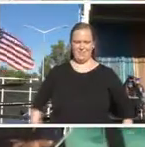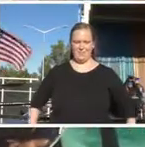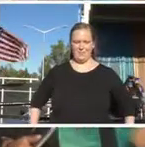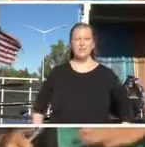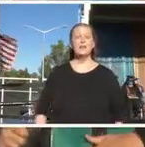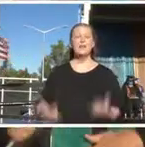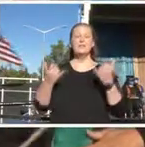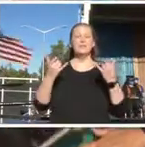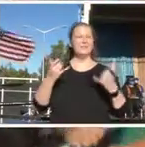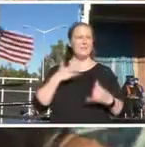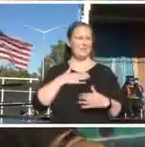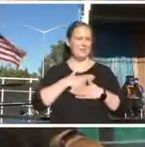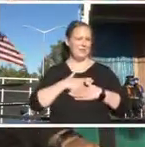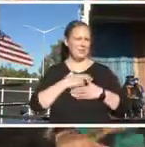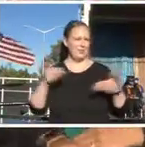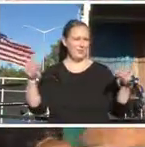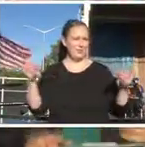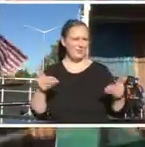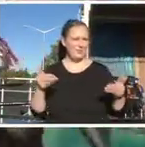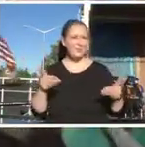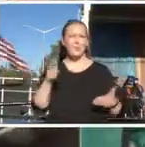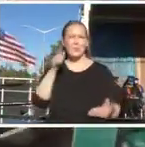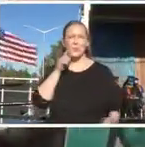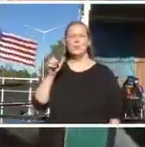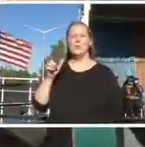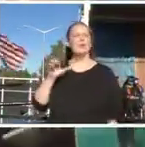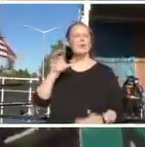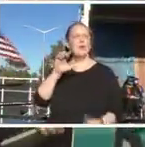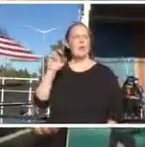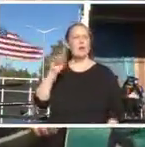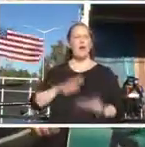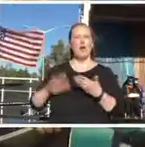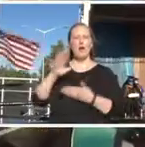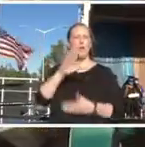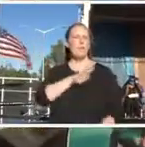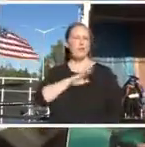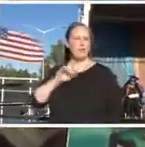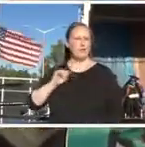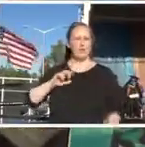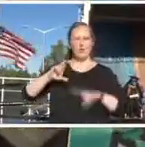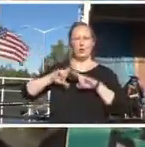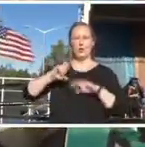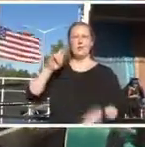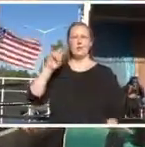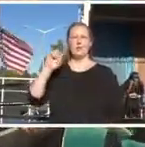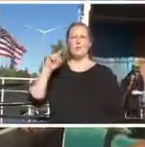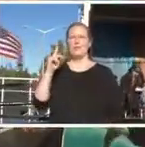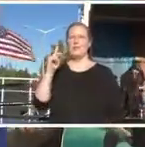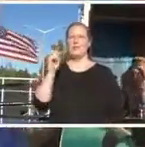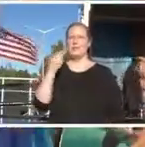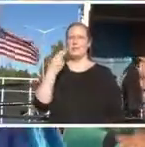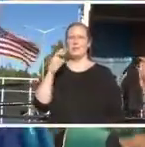It is now my pleasure to introduce Clark College Board of Trustees Chair, Rika Strong.